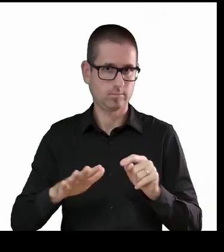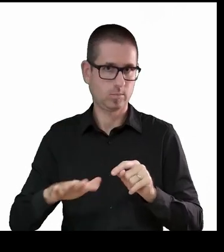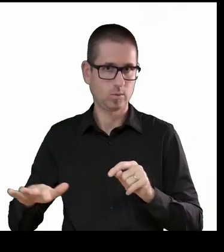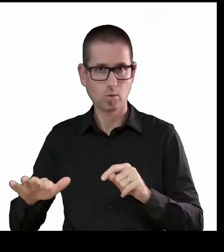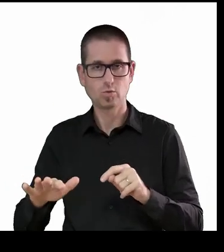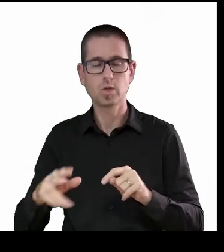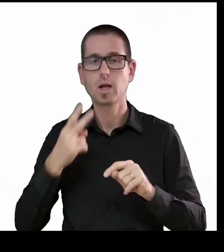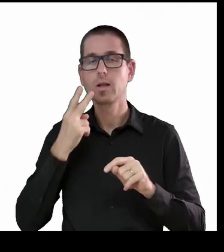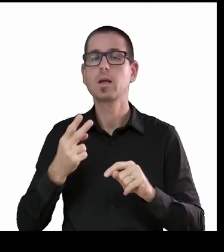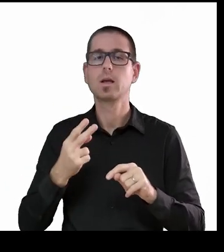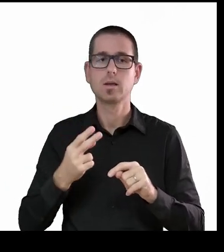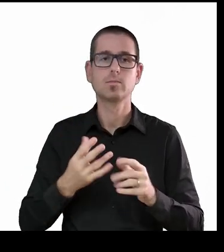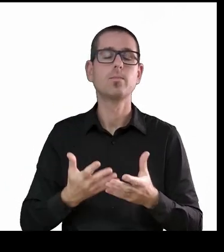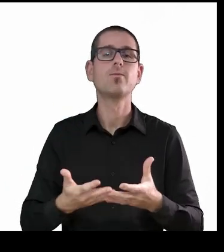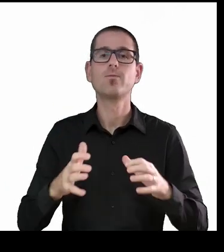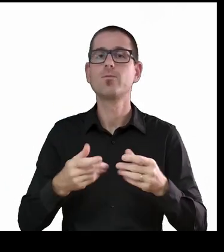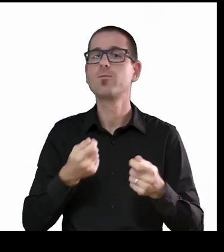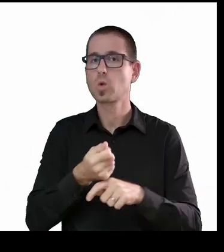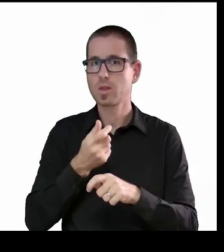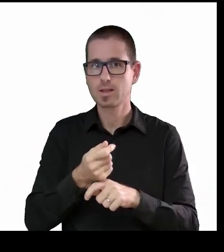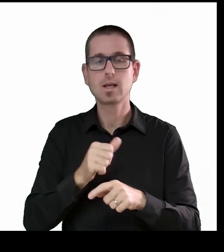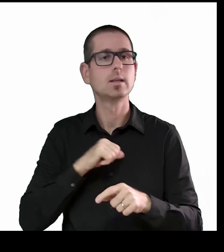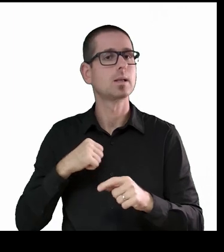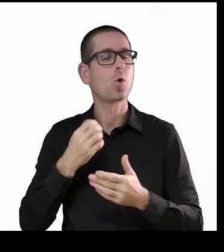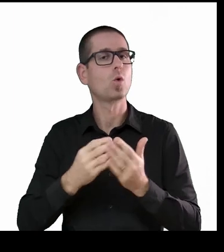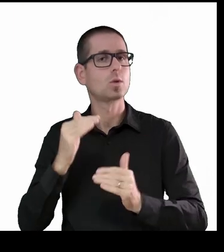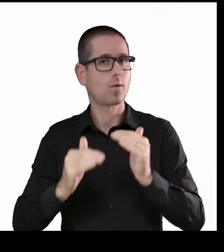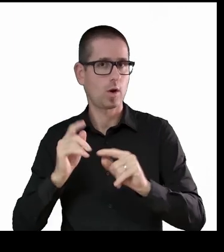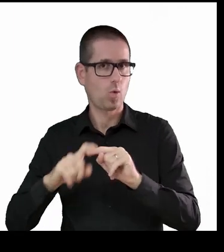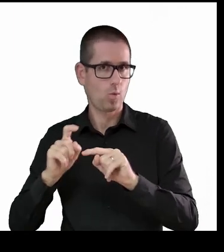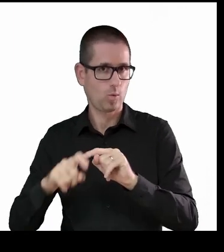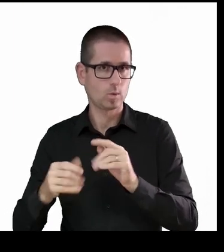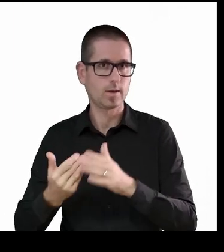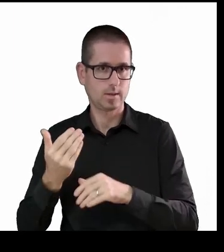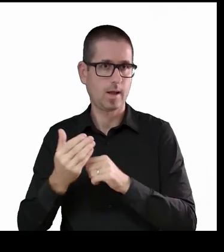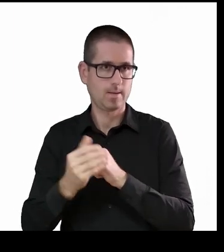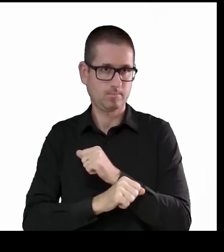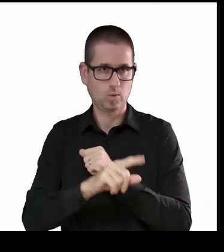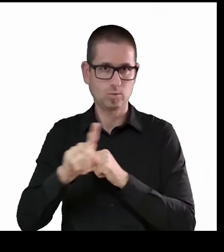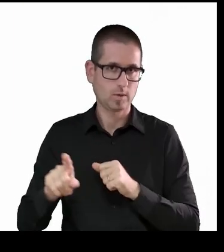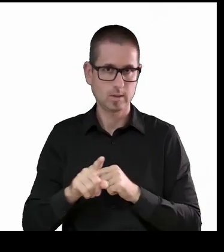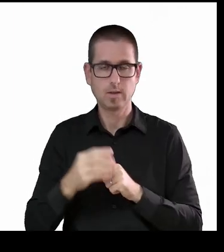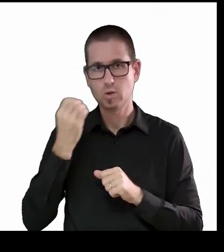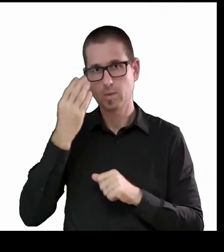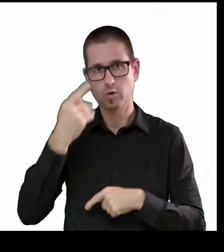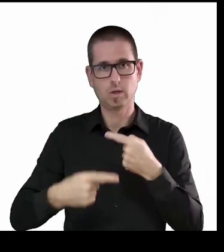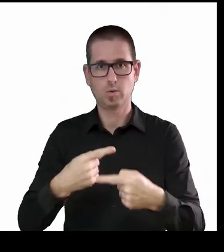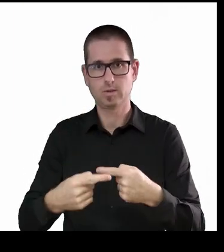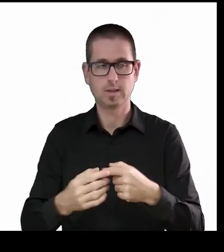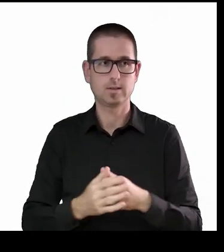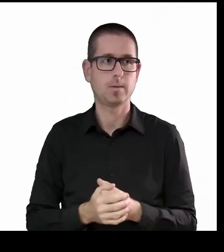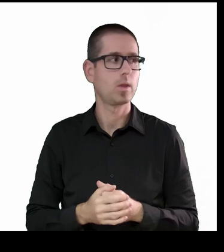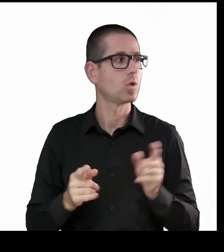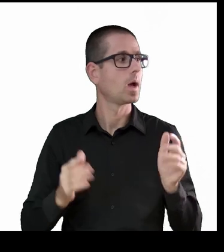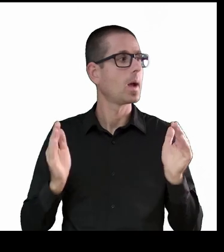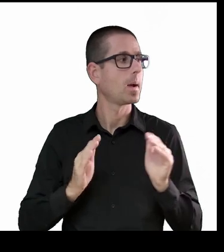of foundation to develop a self-evaluation tool for HEY. As you already know, this is the small version